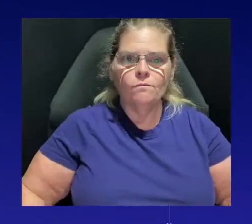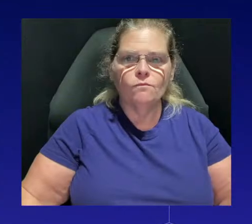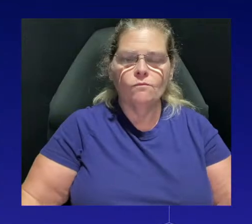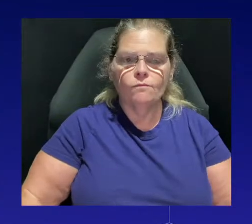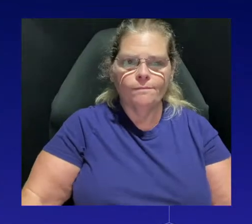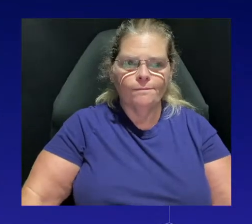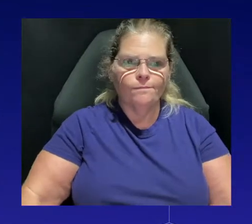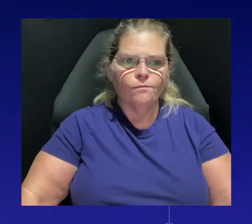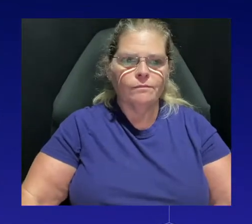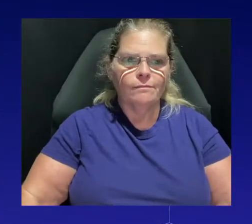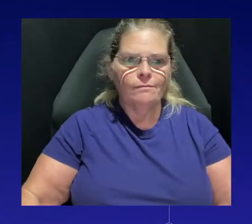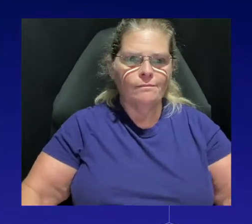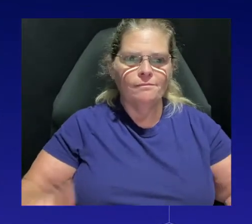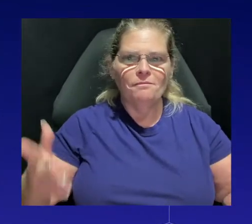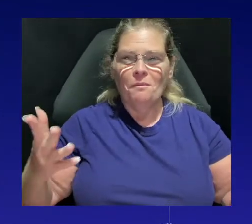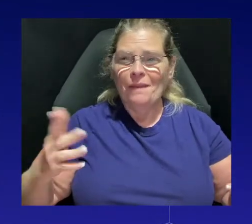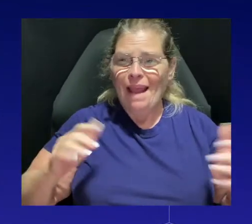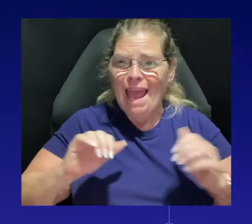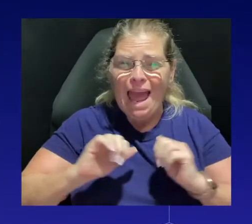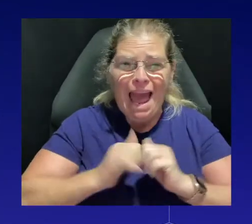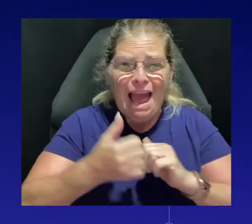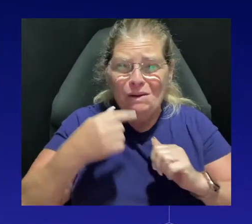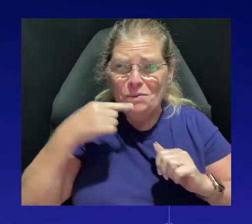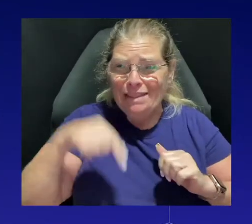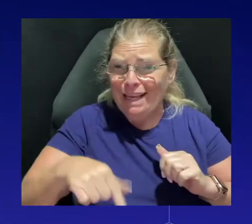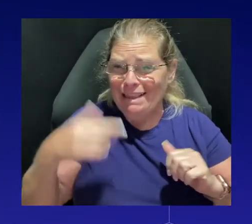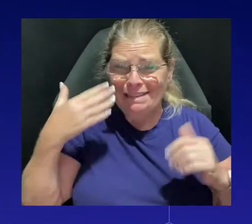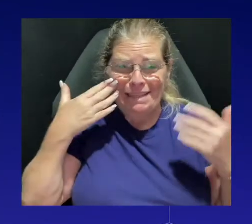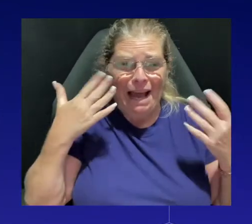I don't know how else to say it, but these panels are fire.